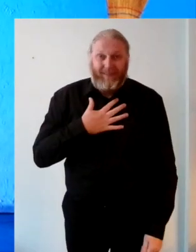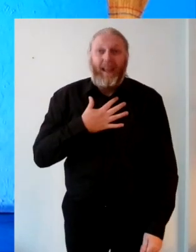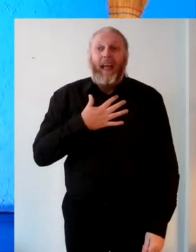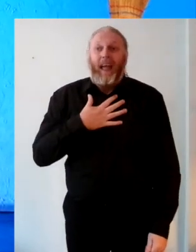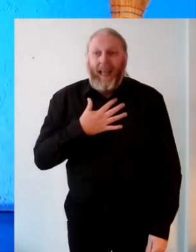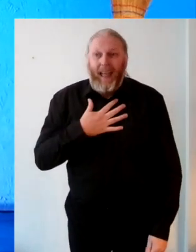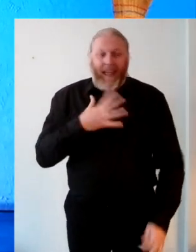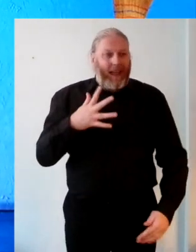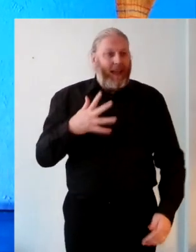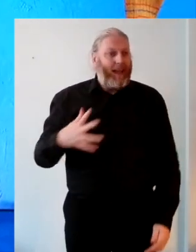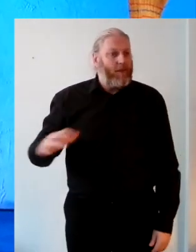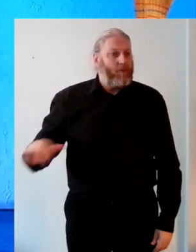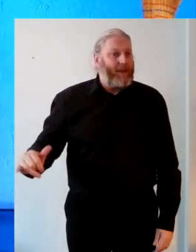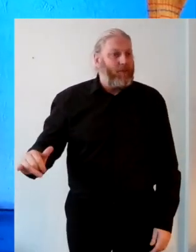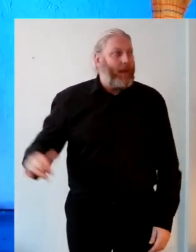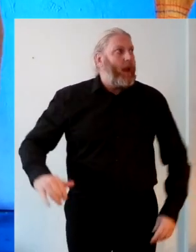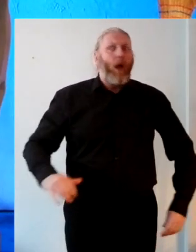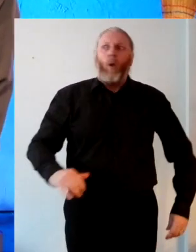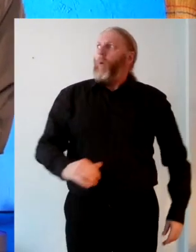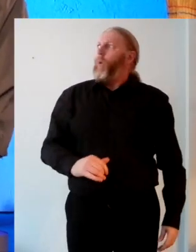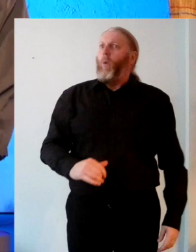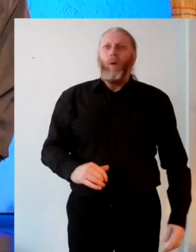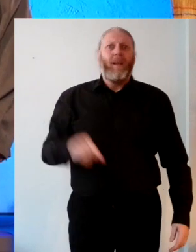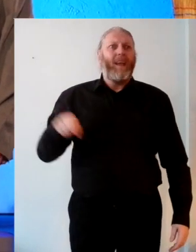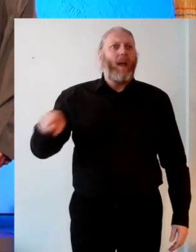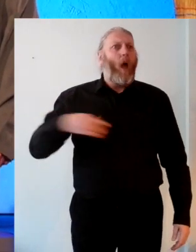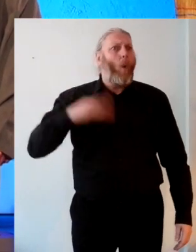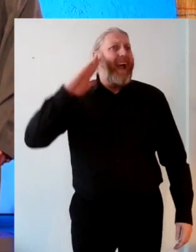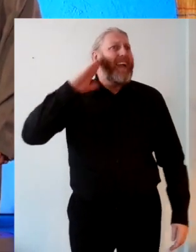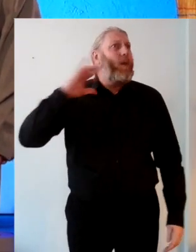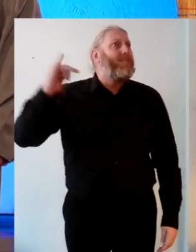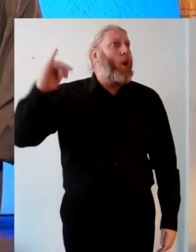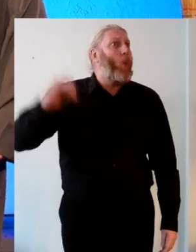ring, ring, ring. Oh, is that the phone ringing?